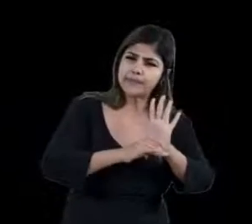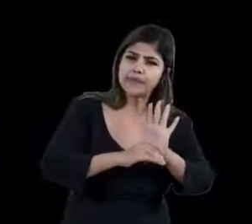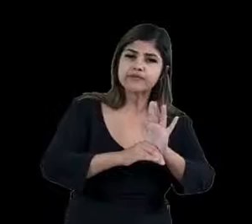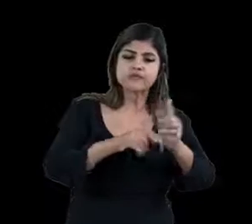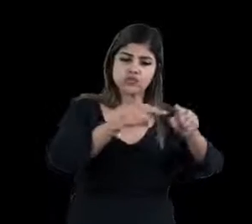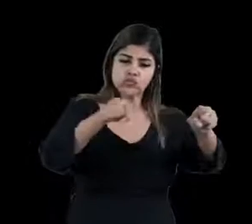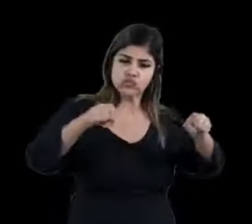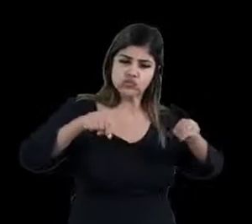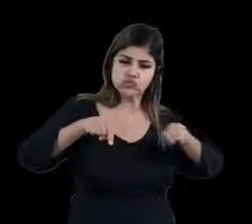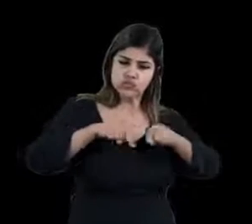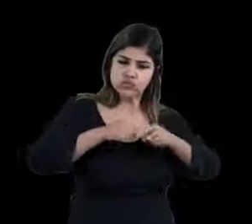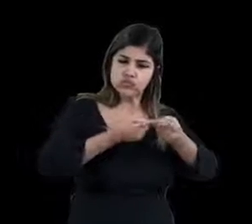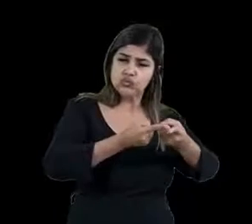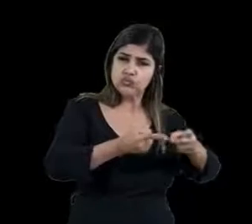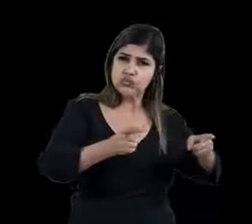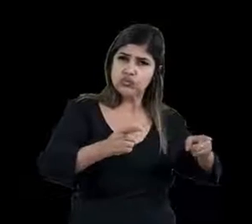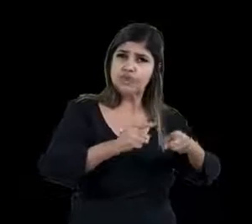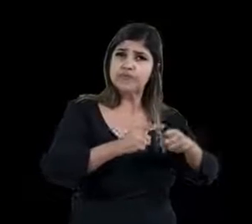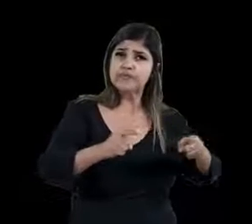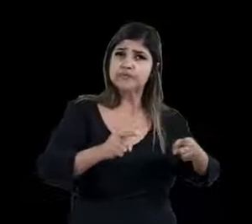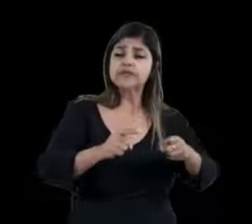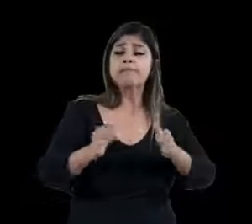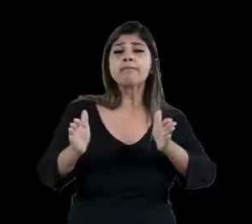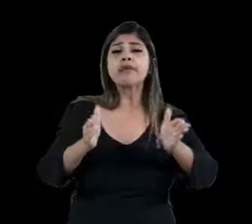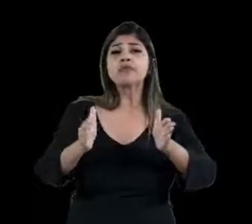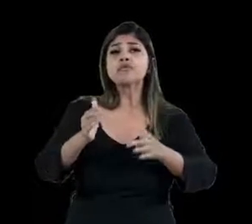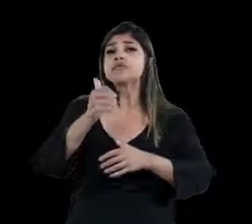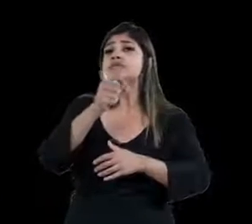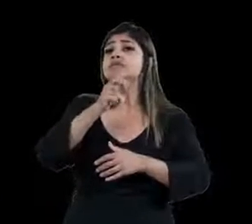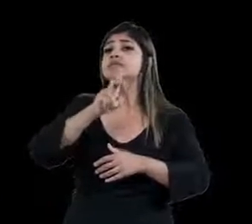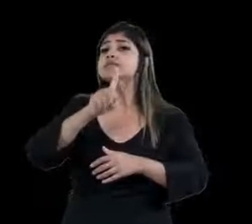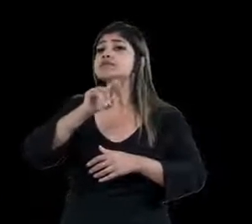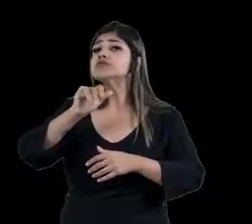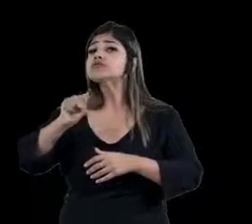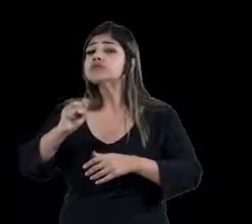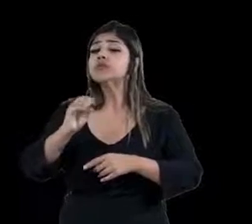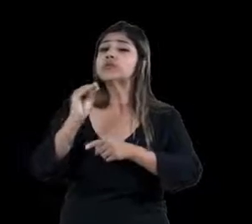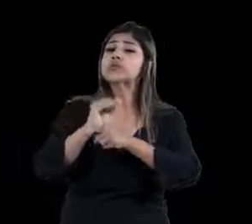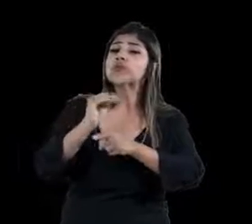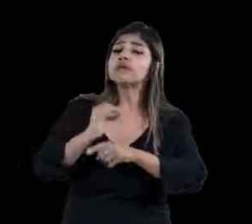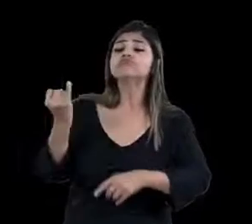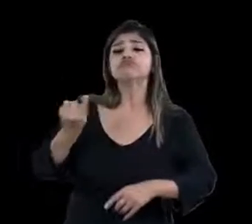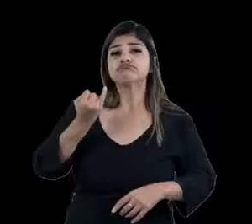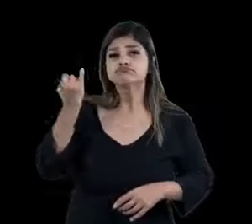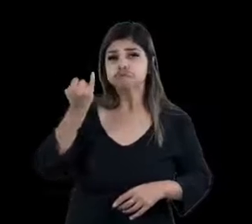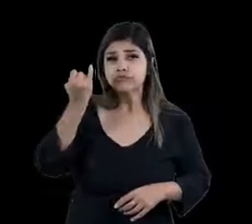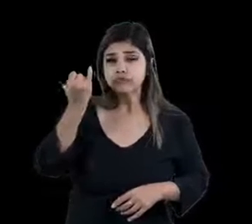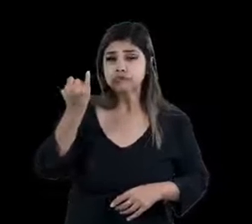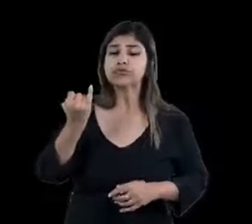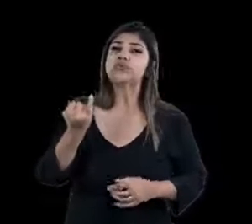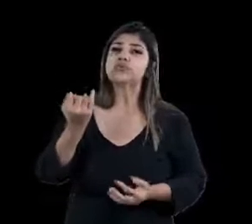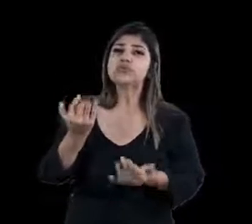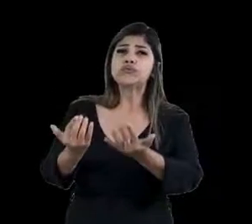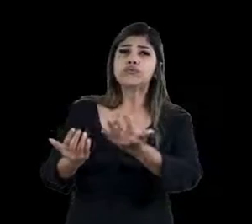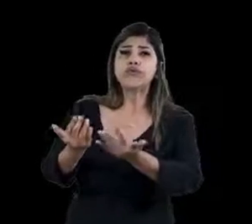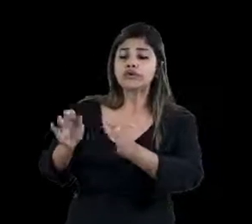the steps now. We built a barbecue grill with them, and during 2 weeks we talked about the care we should